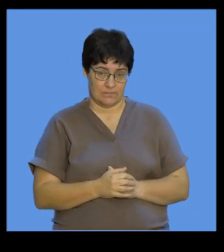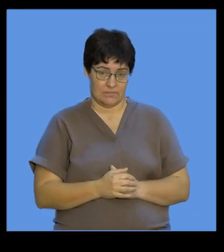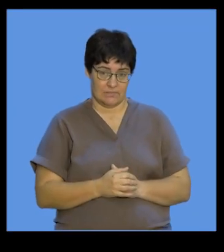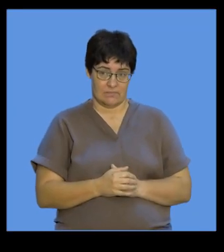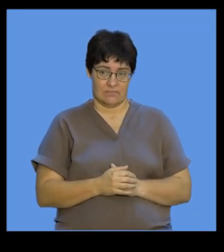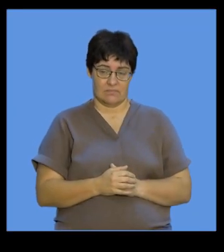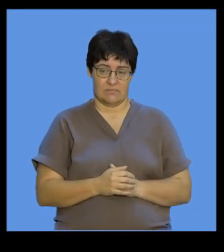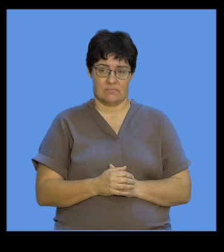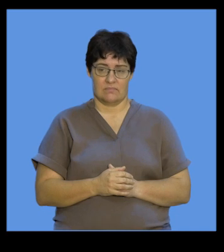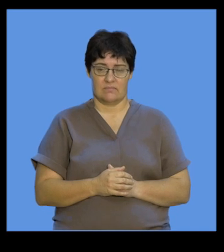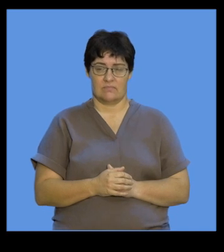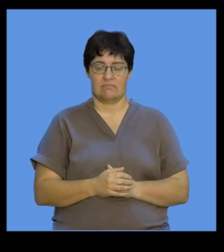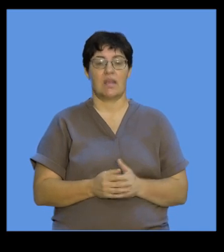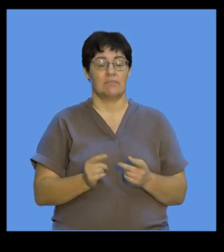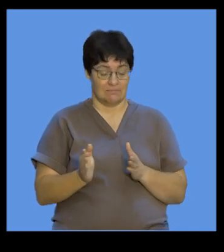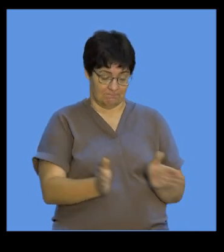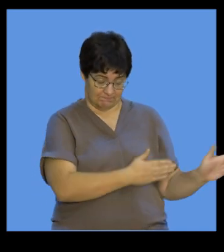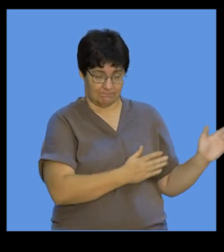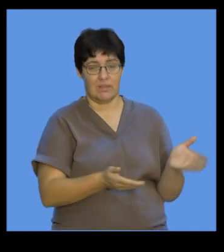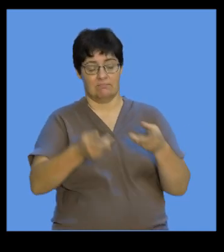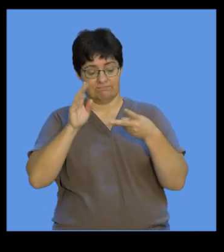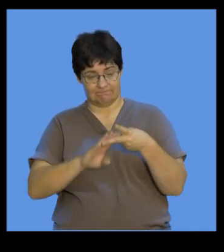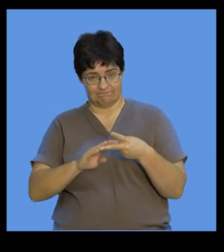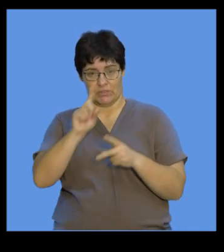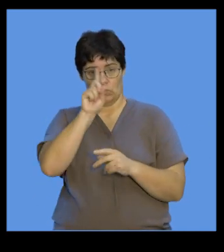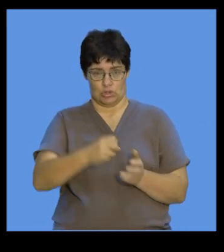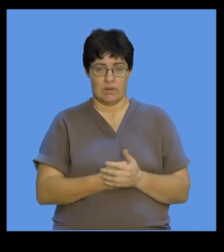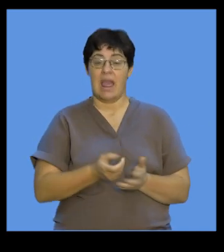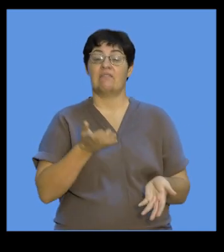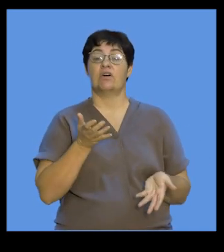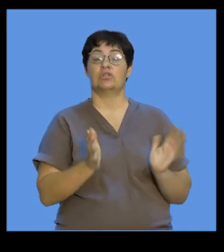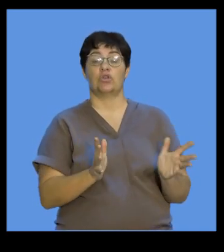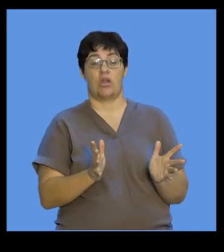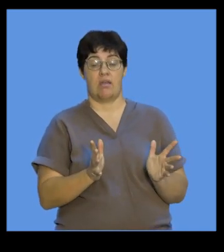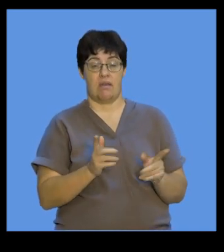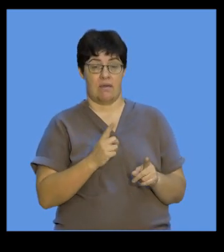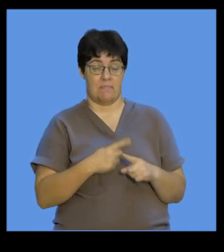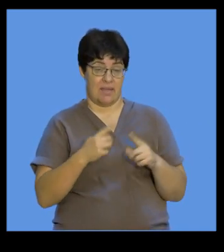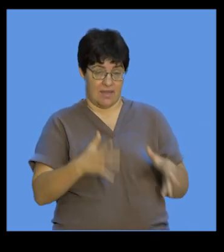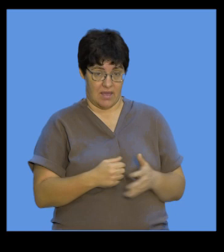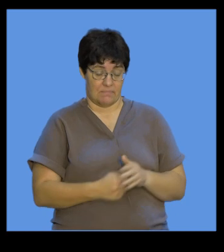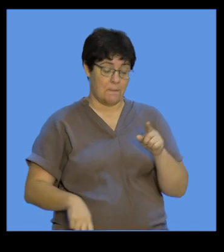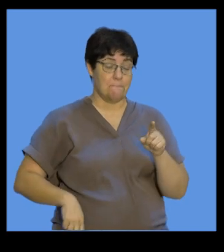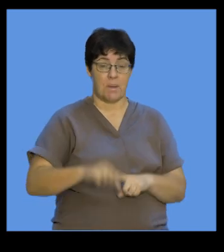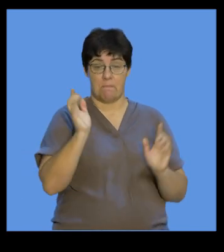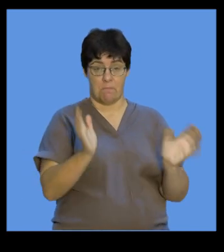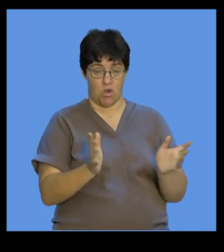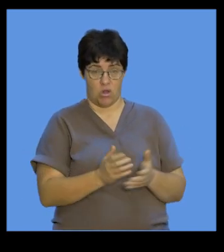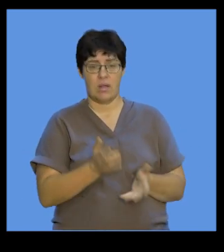do another question. So we have a soccer player who kicks a ball, which has a mass